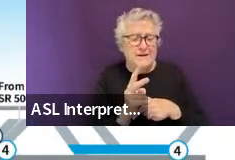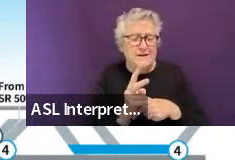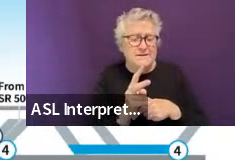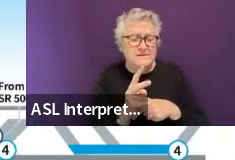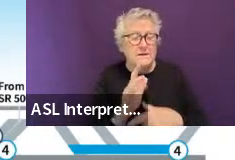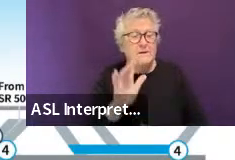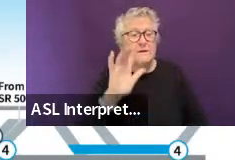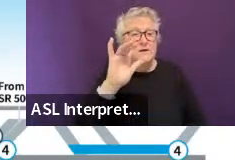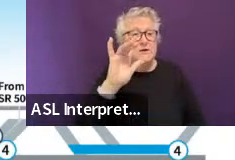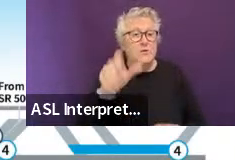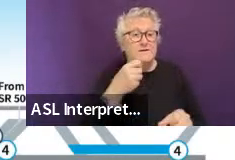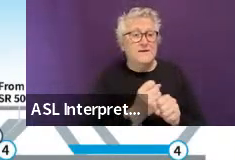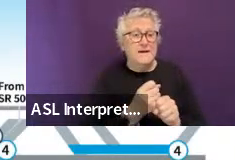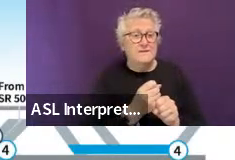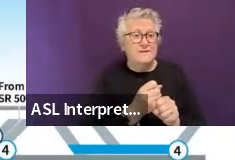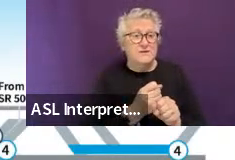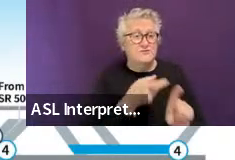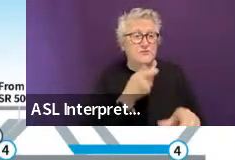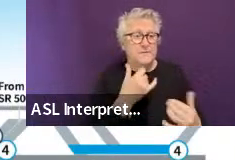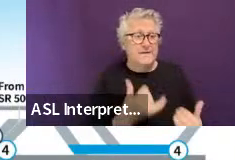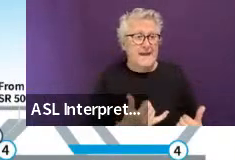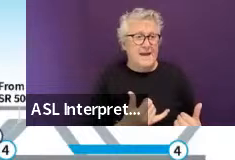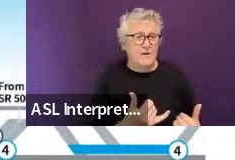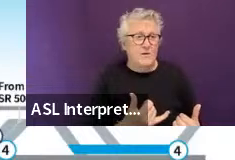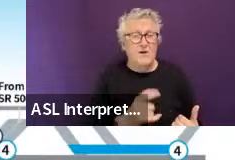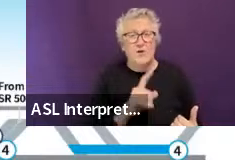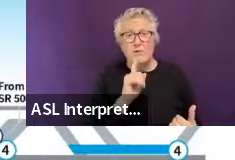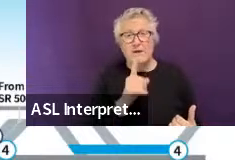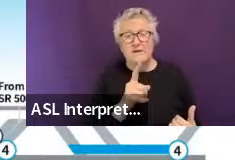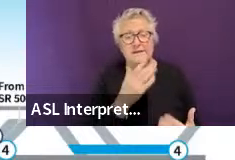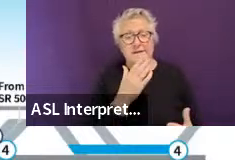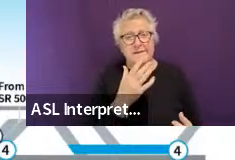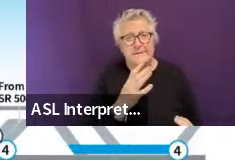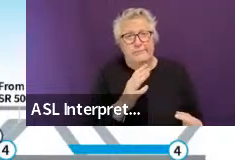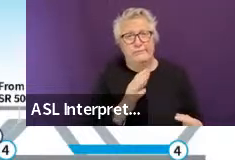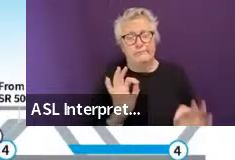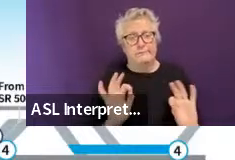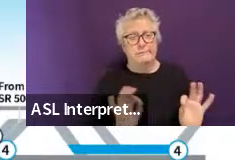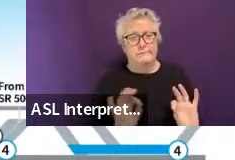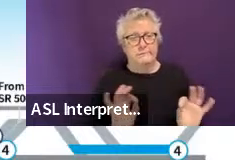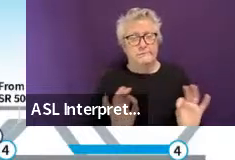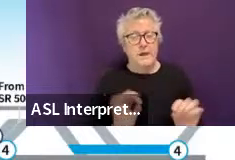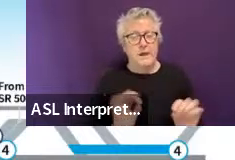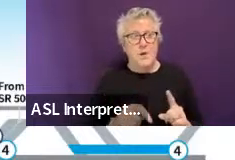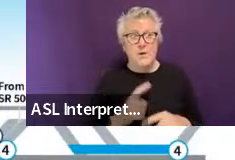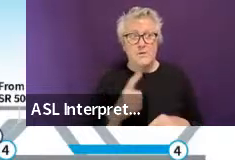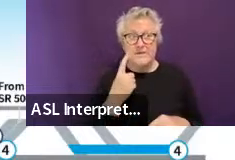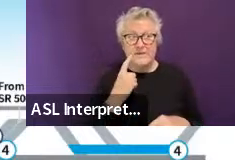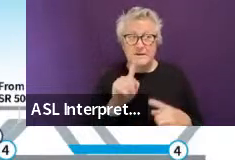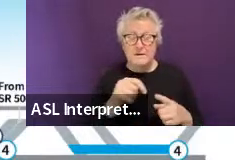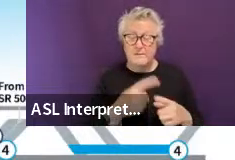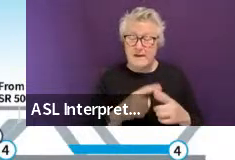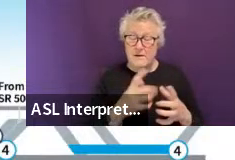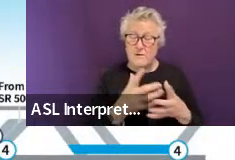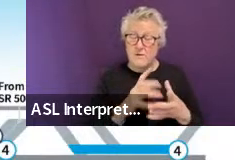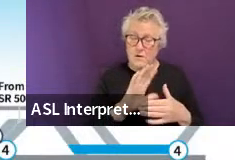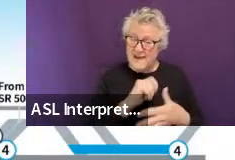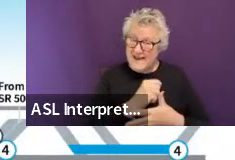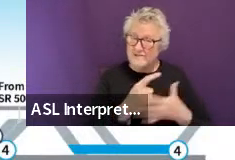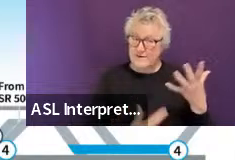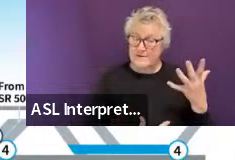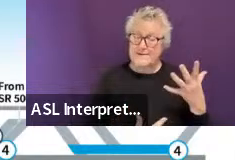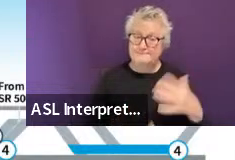which is really decimal dust when you think about modeling and all of the uncertainties in modeling. Thanks.